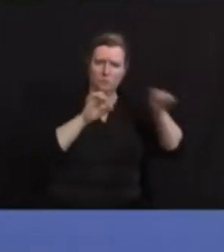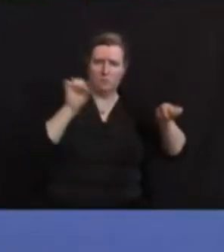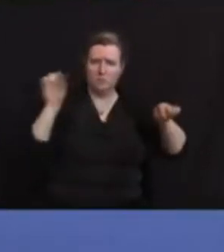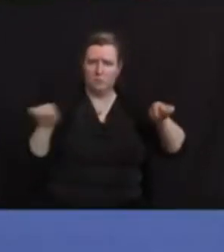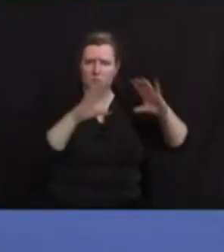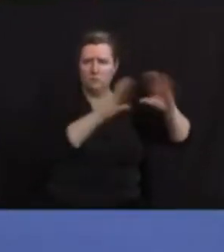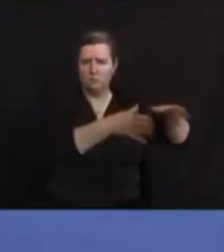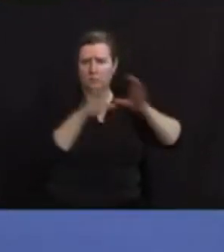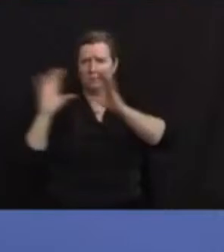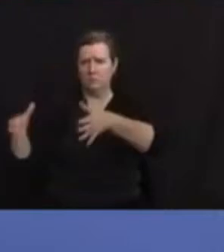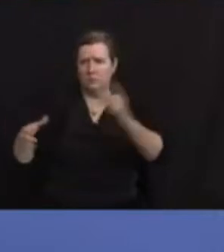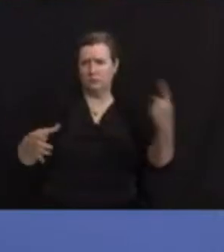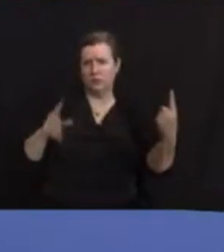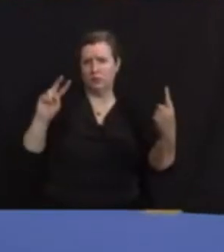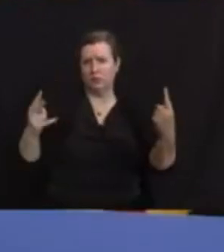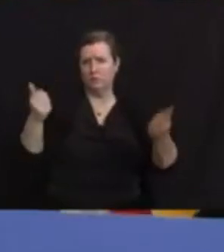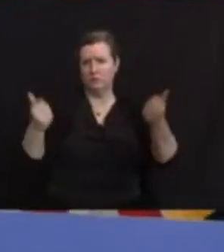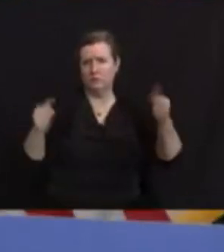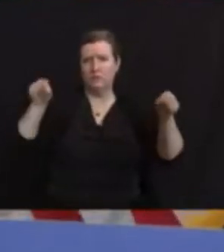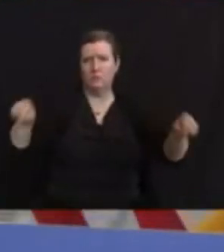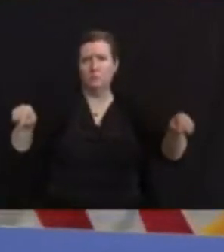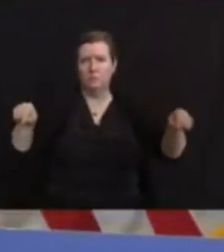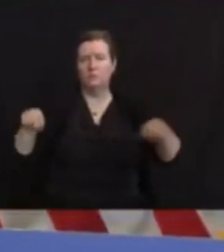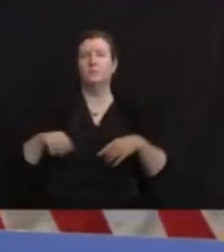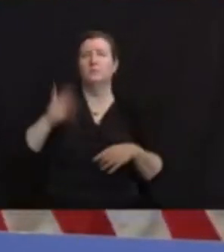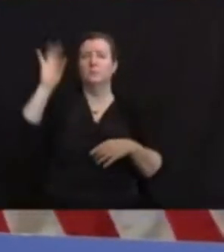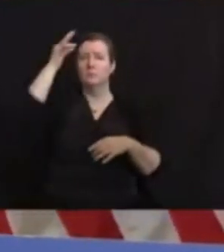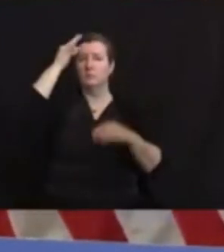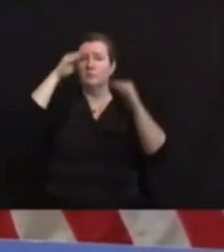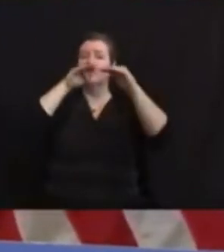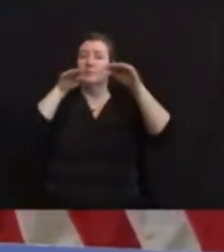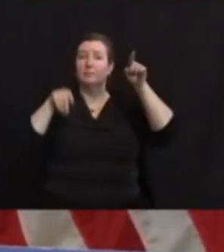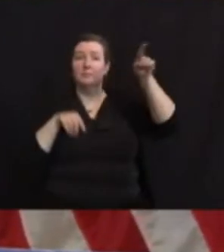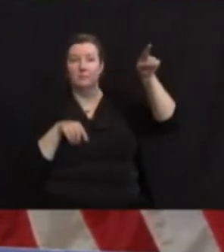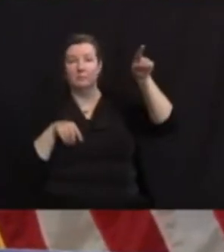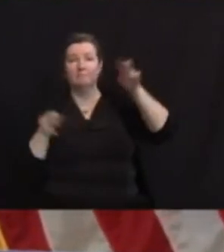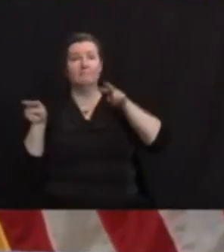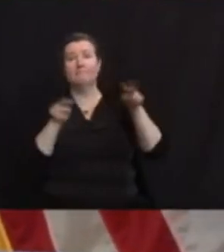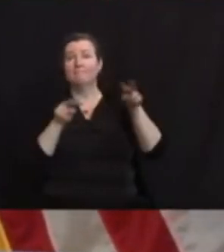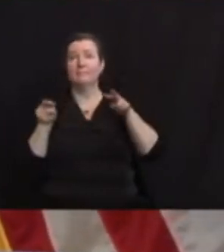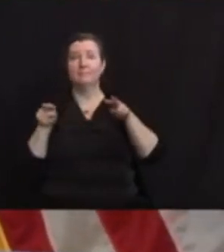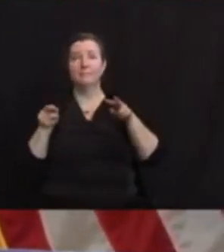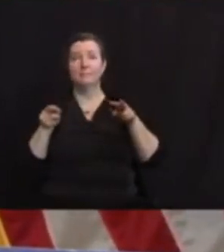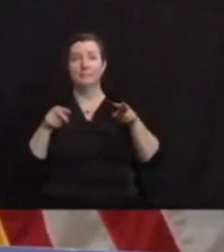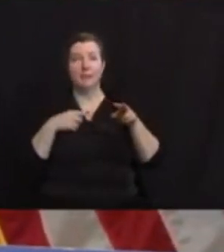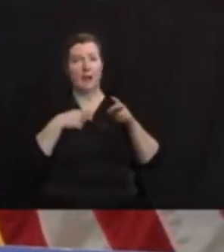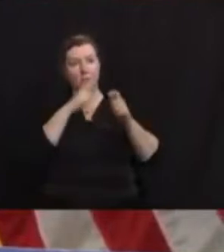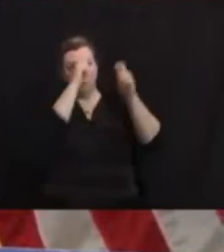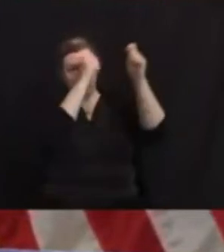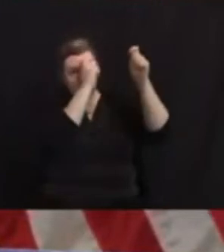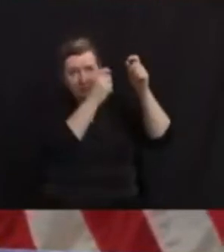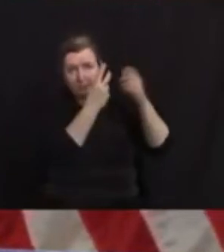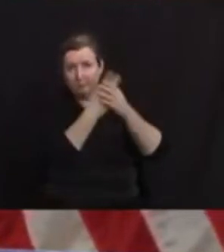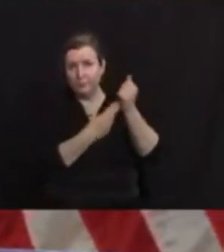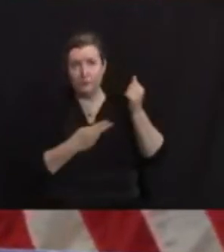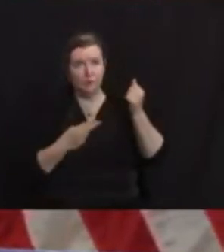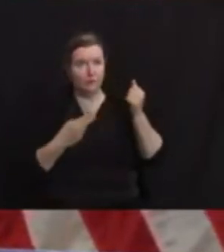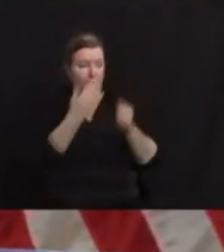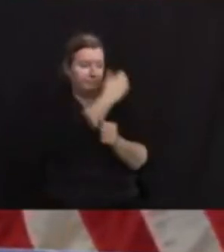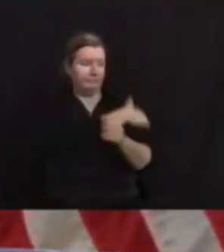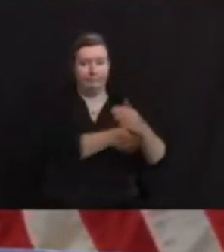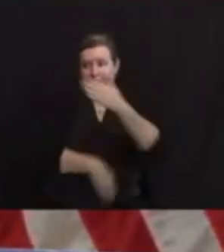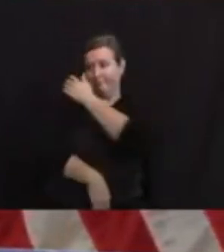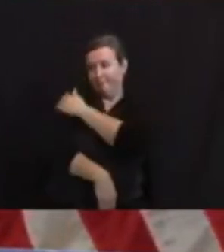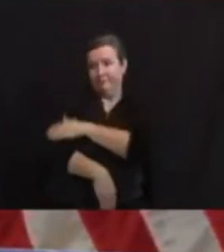that, and people who we respect, who are experts, fall on either side of that argument. And it's not a